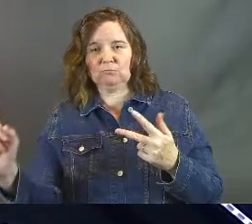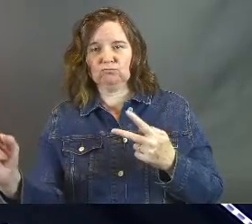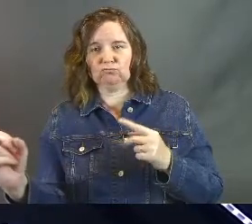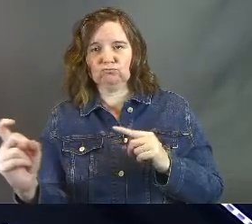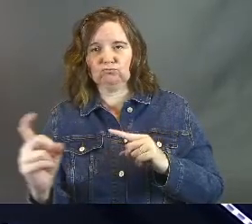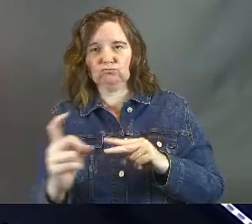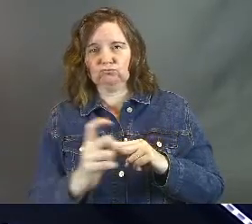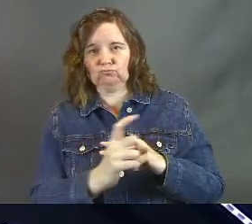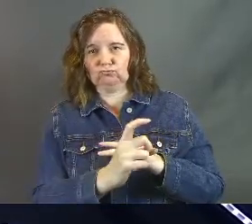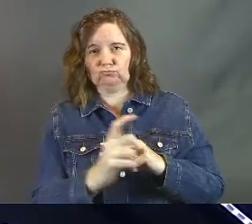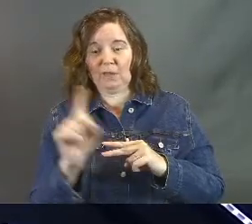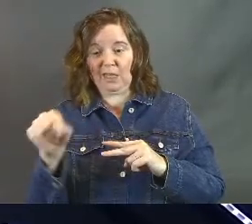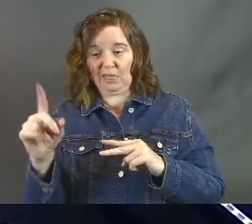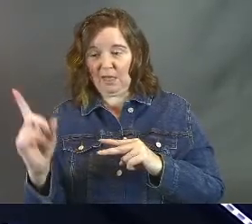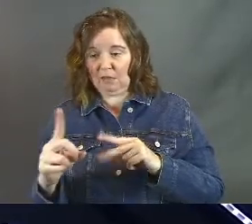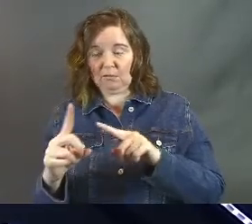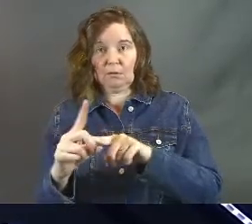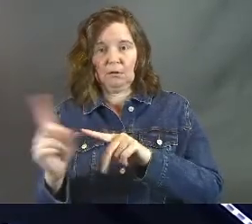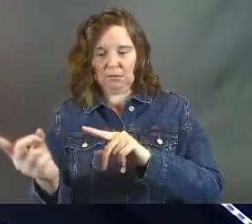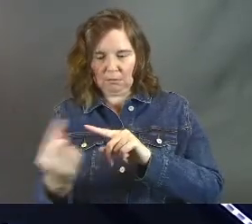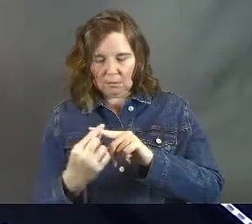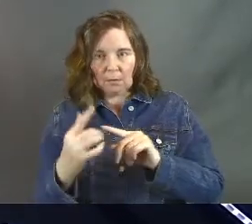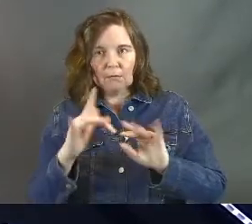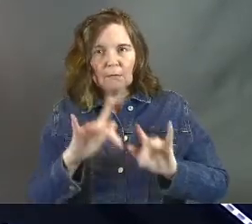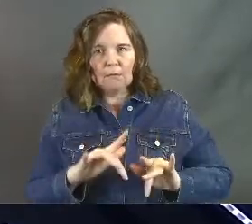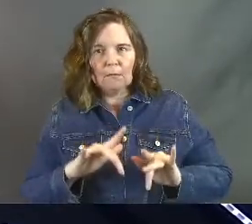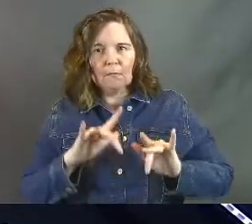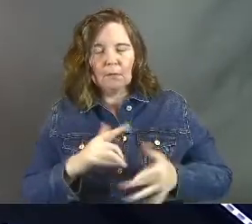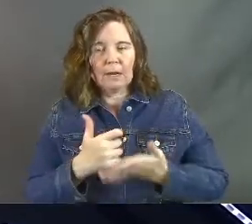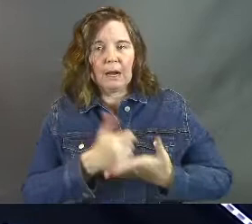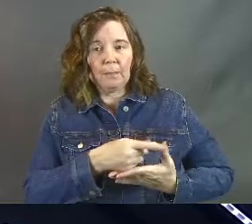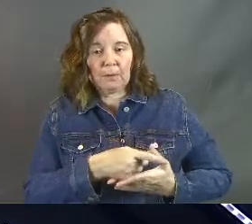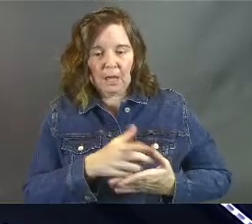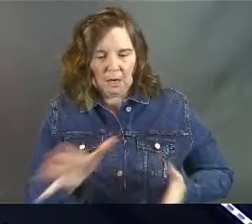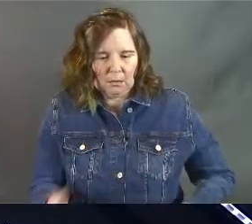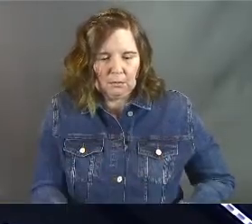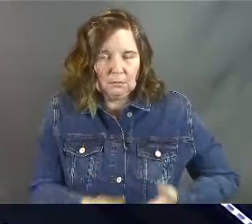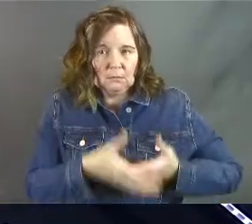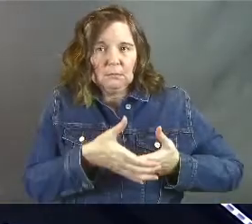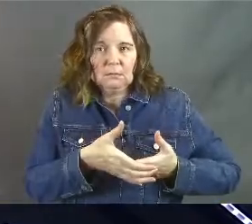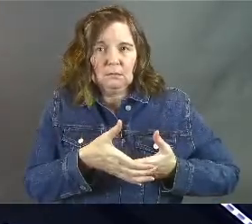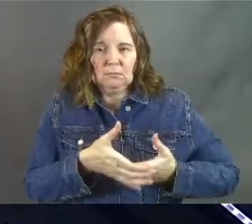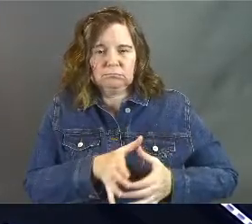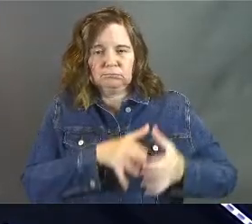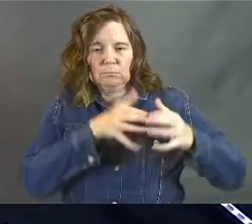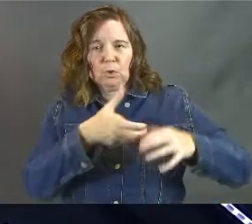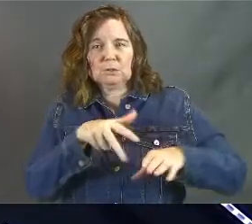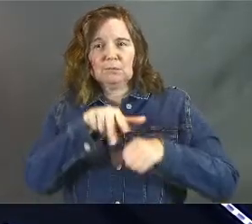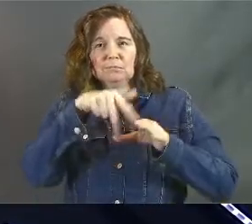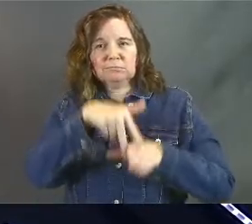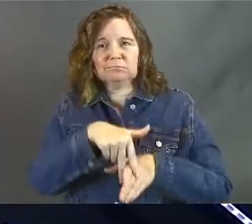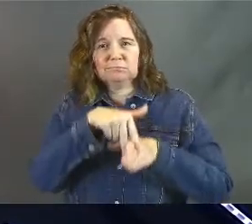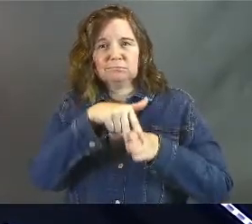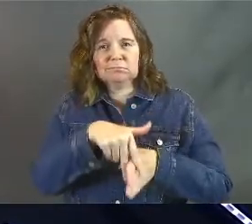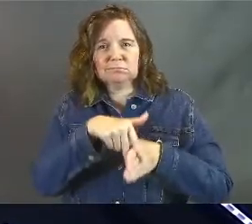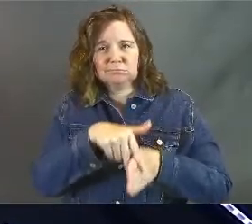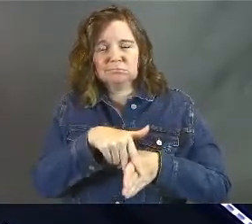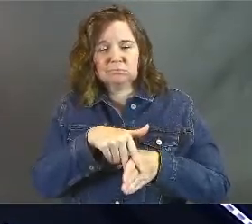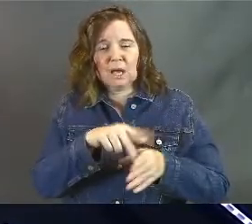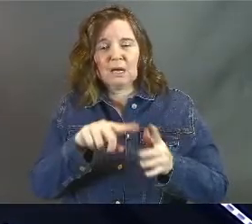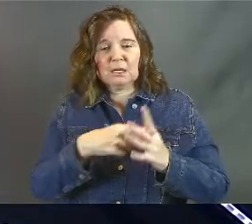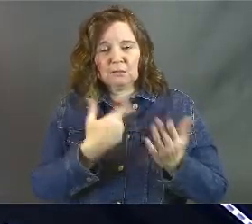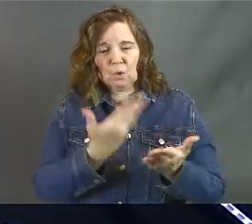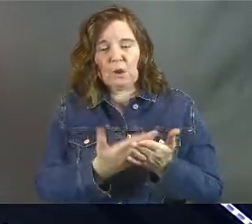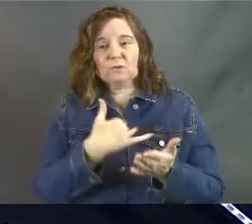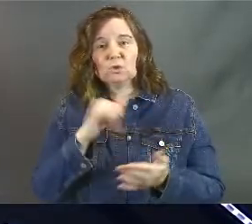the Samaritan that helps the man out. And the Samaritan not only scoops the guy up, puts him on his donkey, gets him to an inn where he can start to